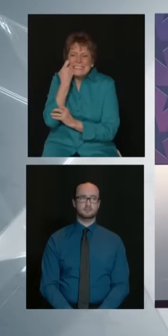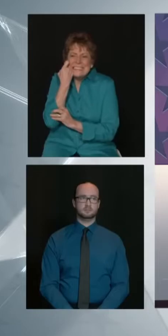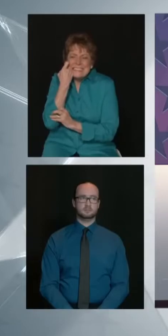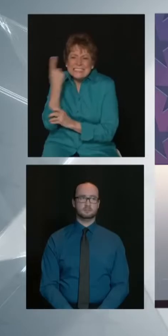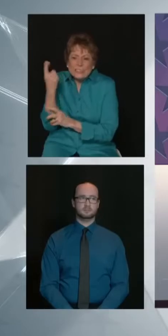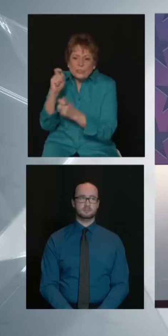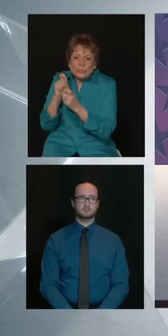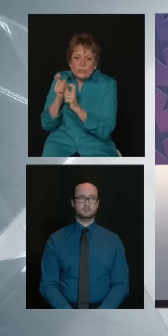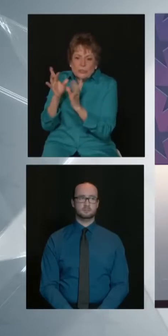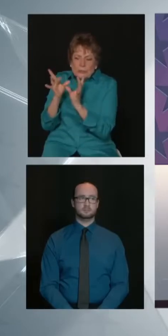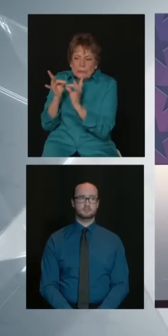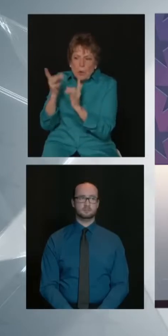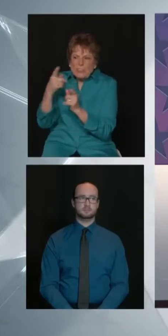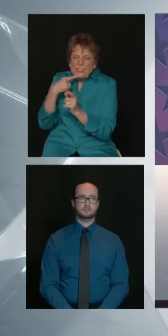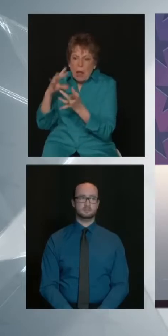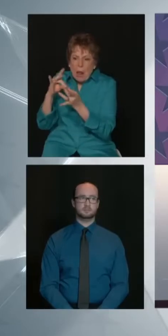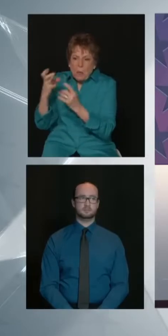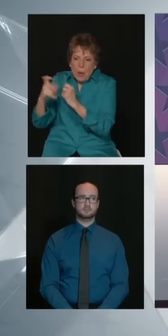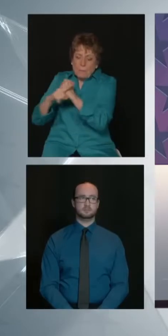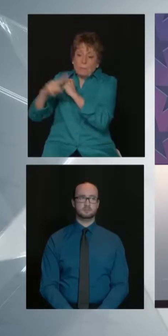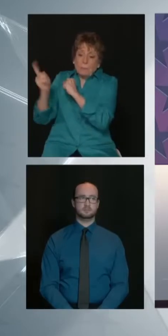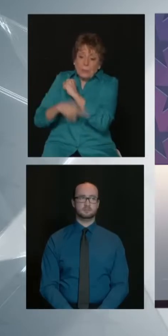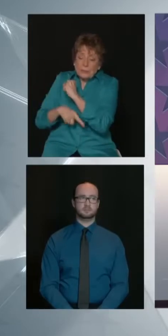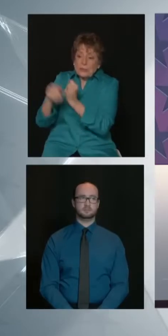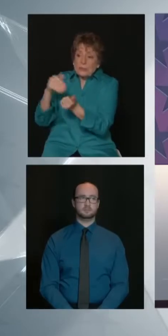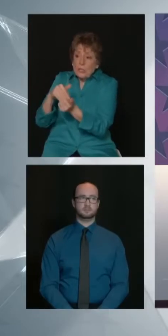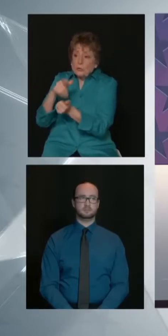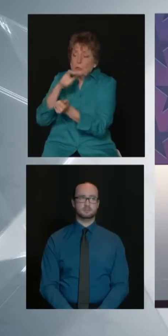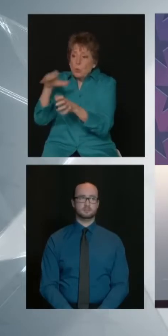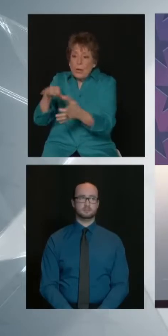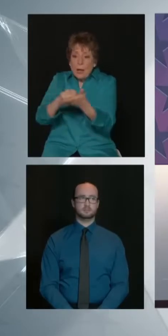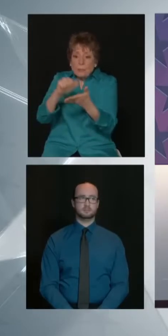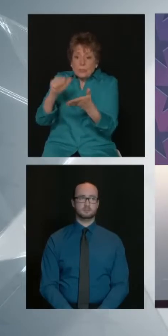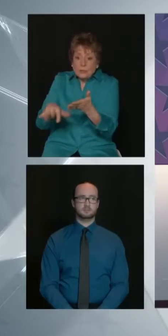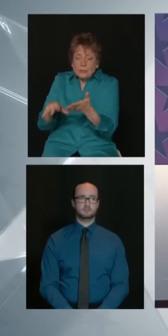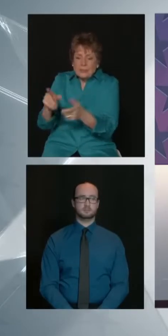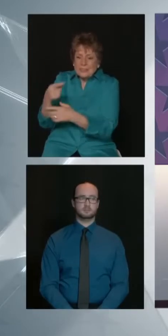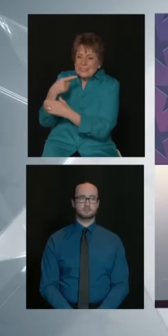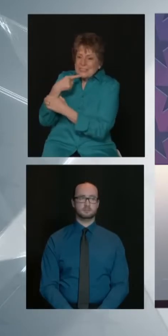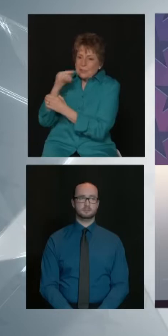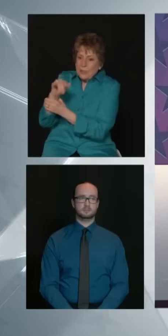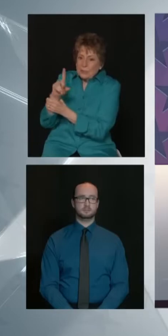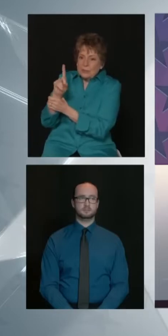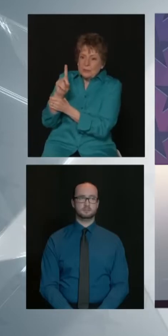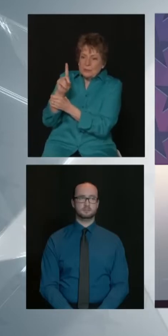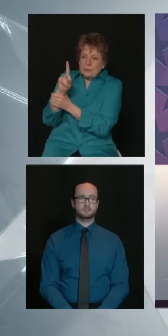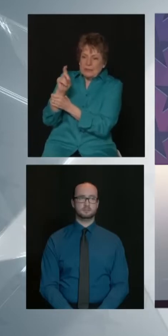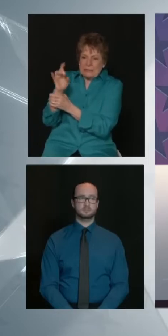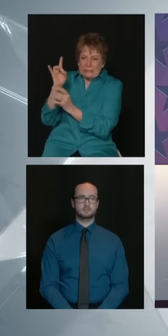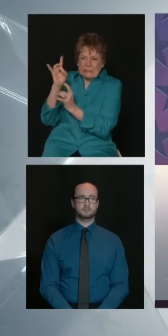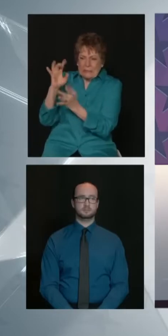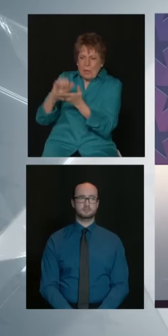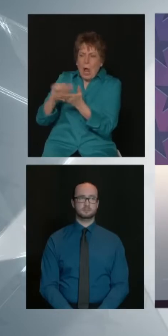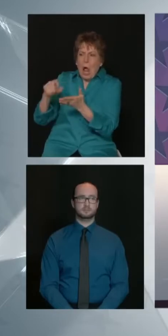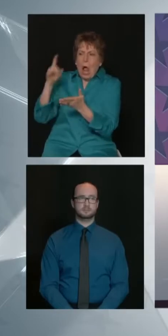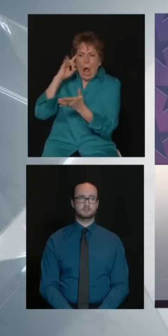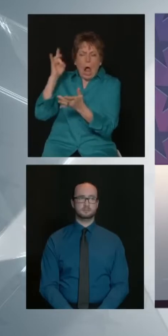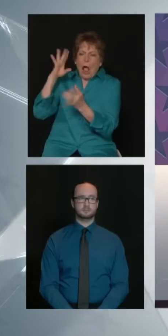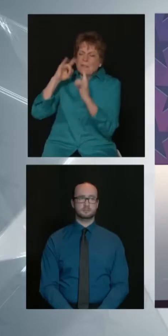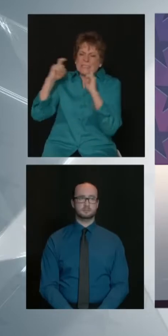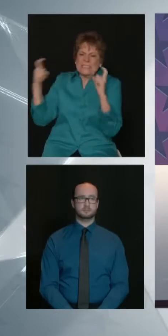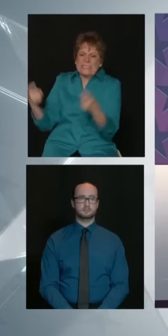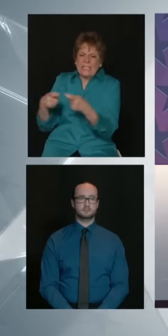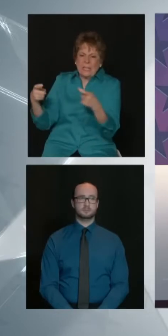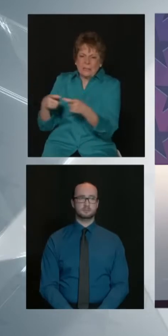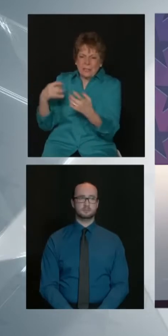called abortion demonic, a religious sacrifice. I don't even know what that means, folks. But what I'm doing is